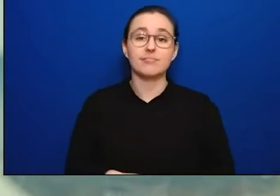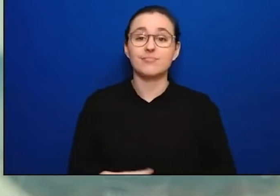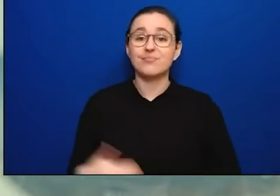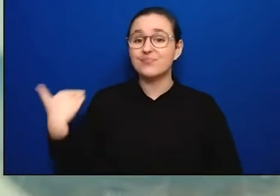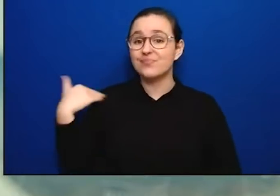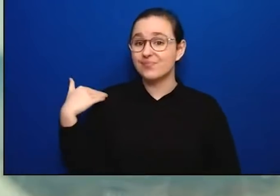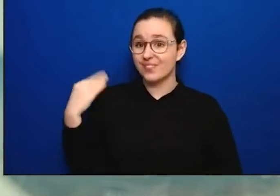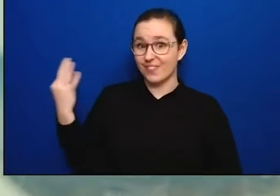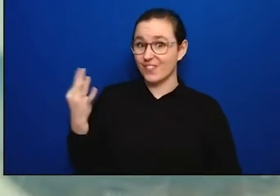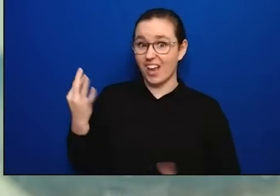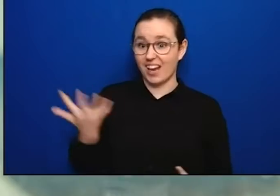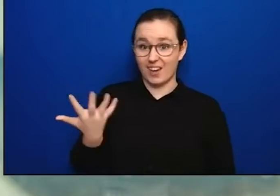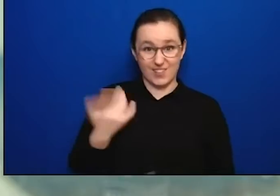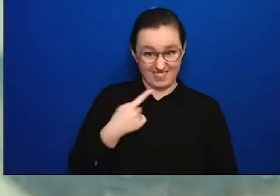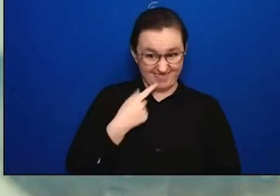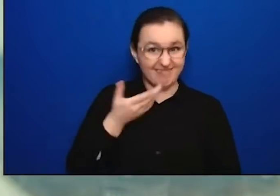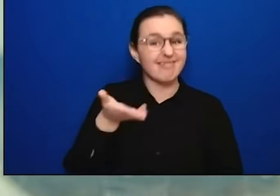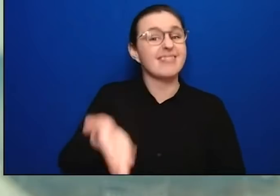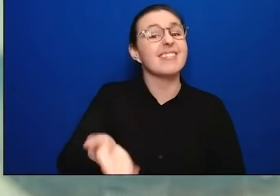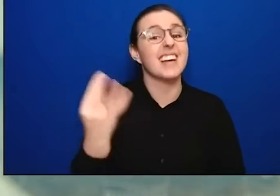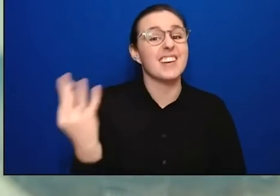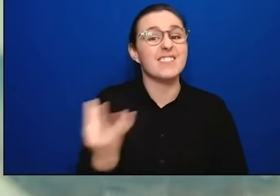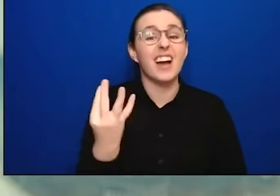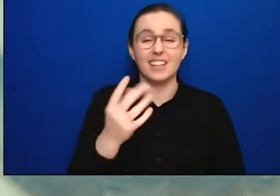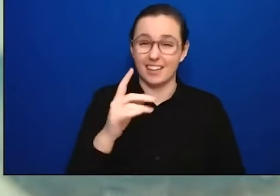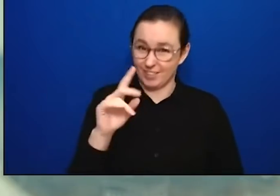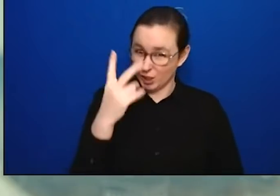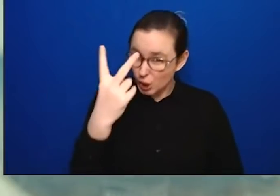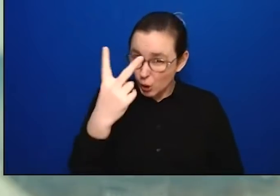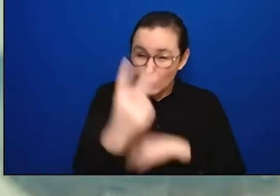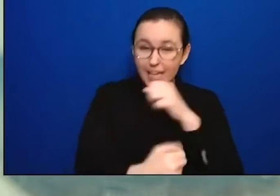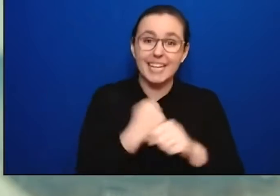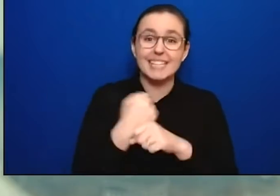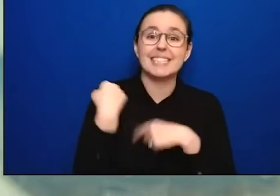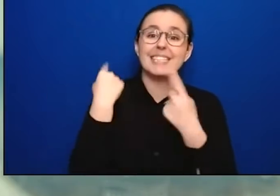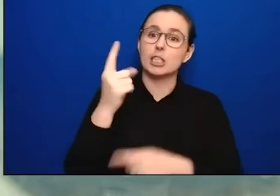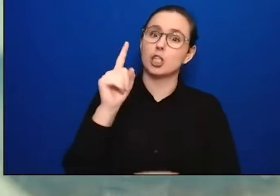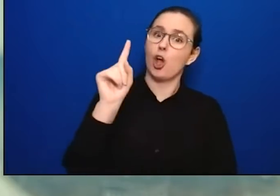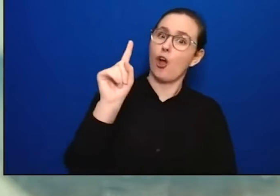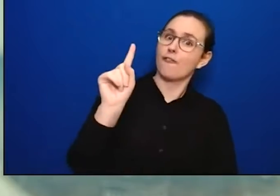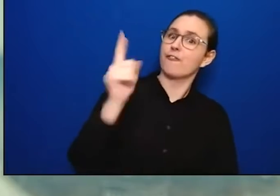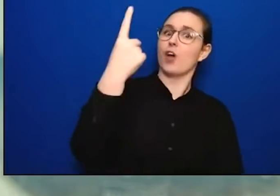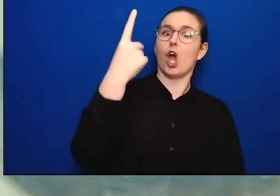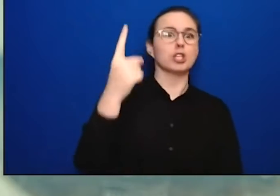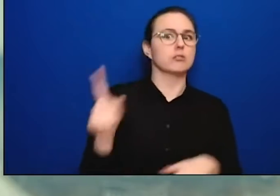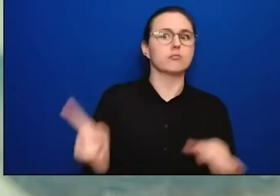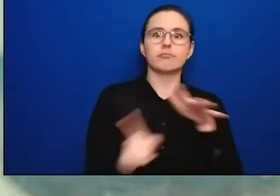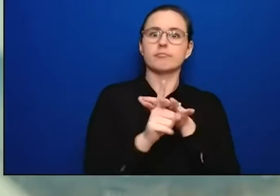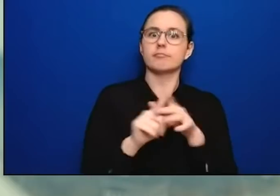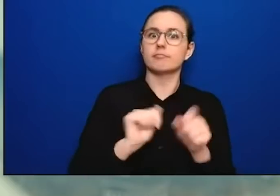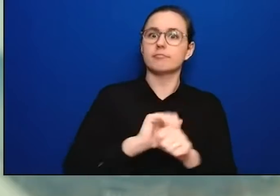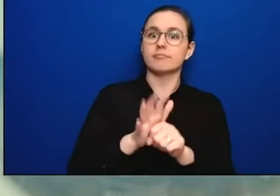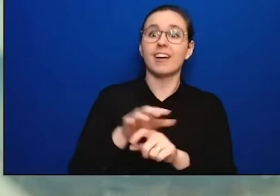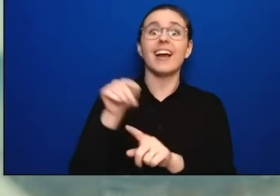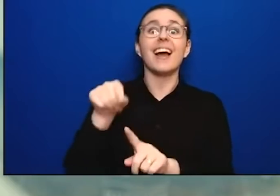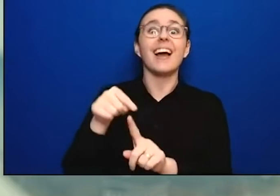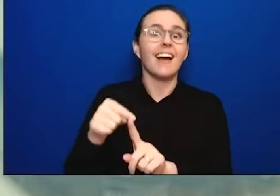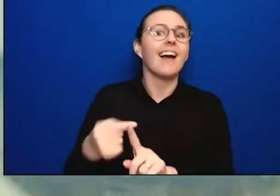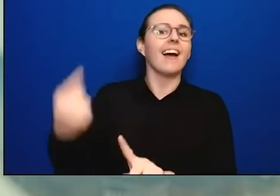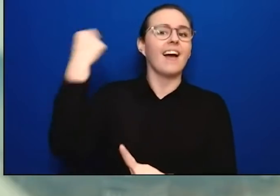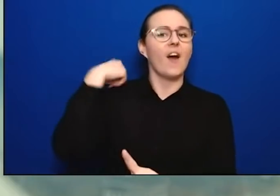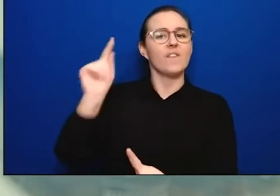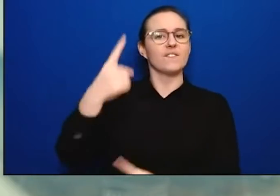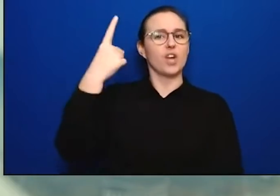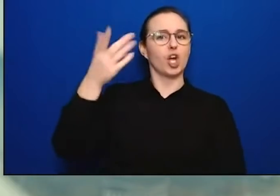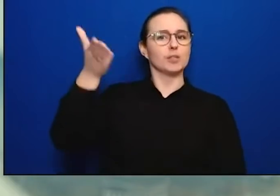on Friday, at our briefing on Friday, it will be 2 years since the first briefing, since the first case, and the first briefing that was held in Vancouver, as you